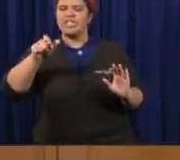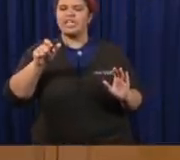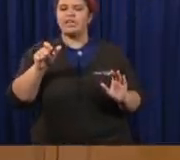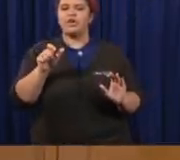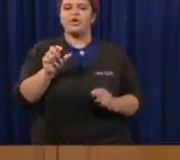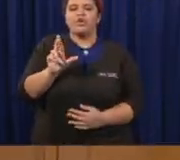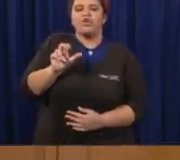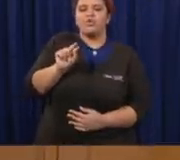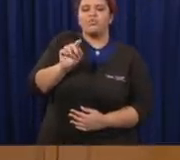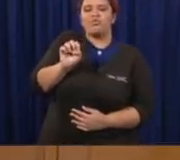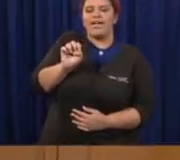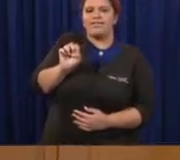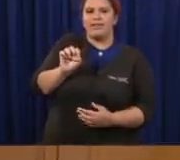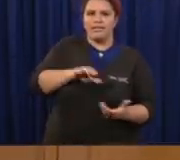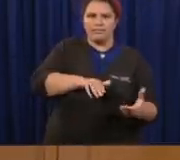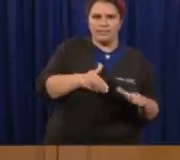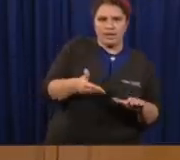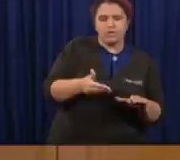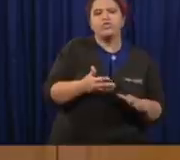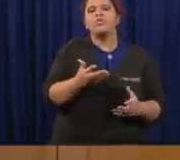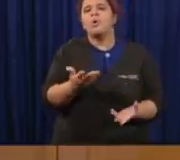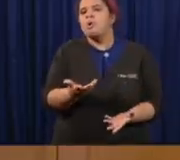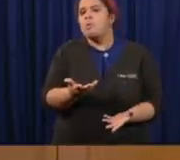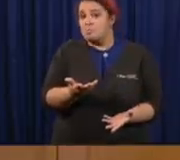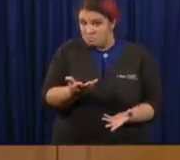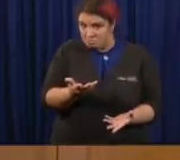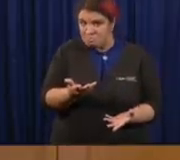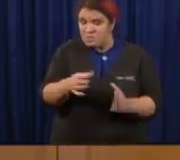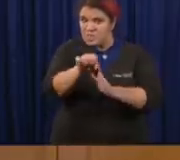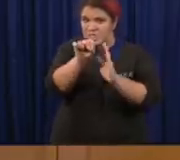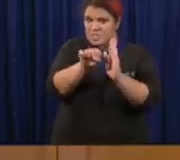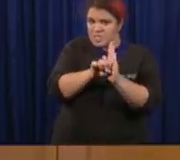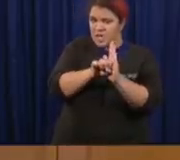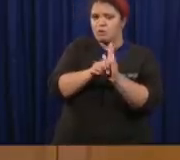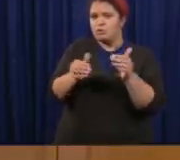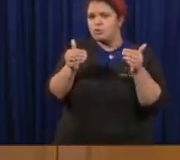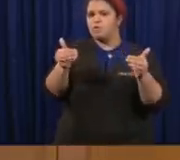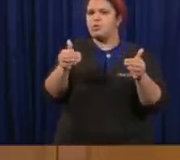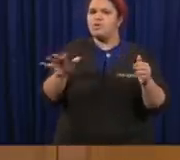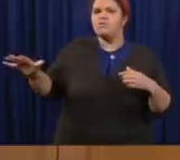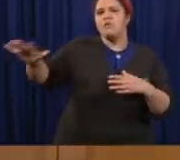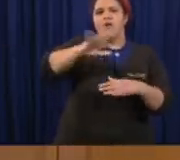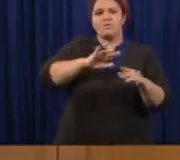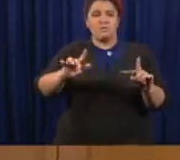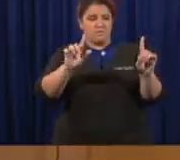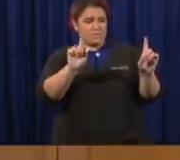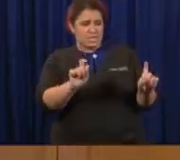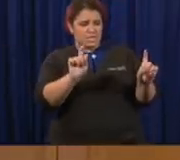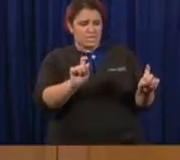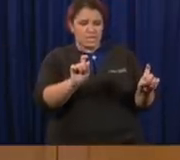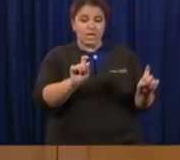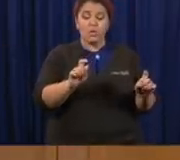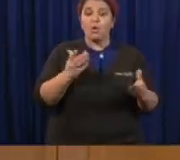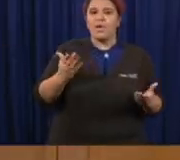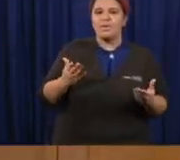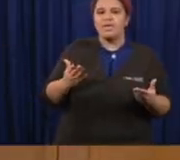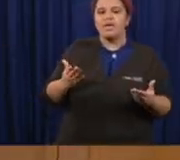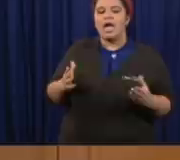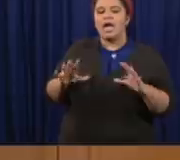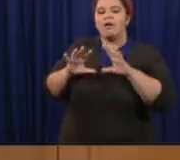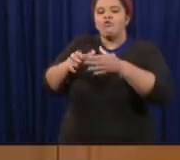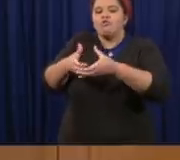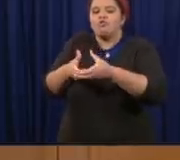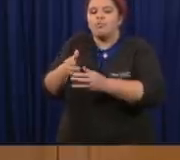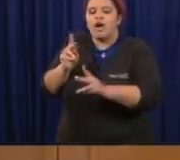commitment to maybe across-the-board testing or a really good control group in a city or in some smaller